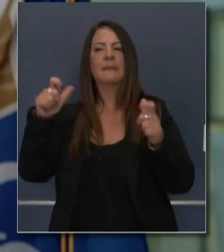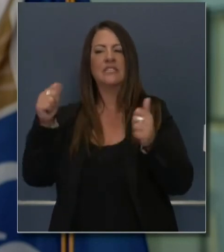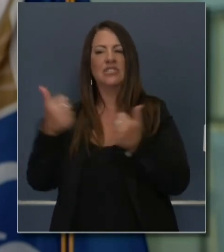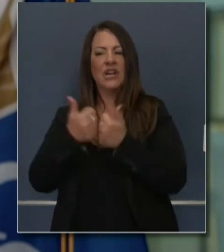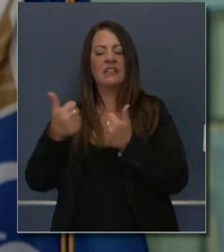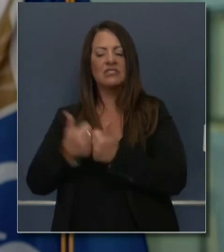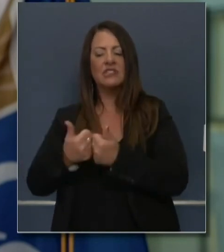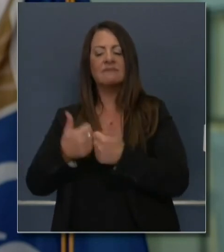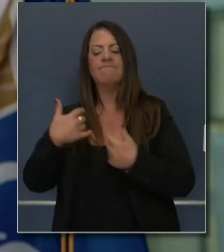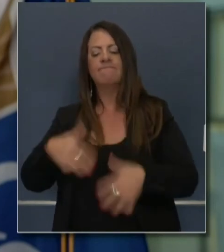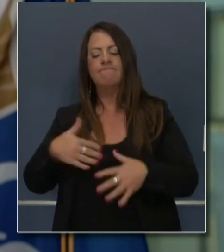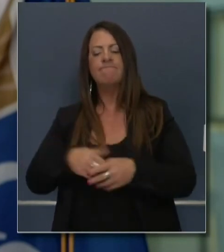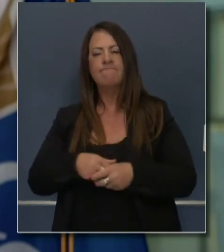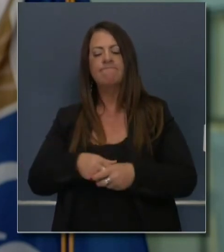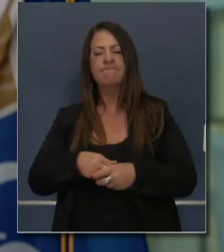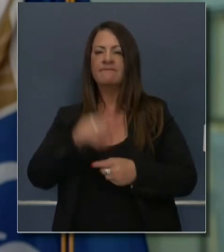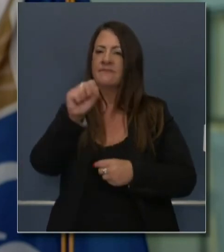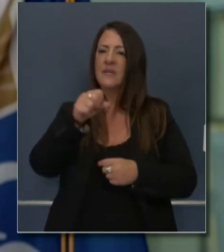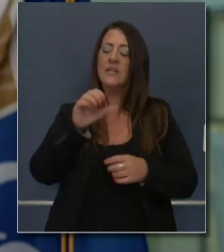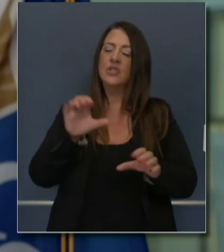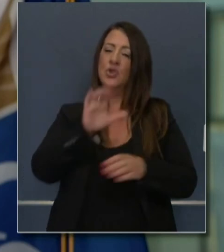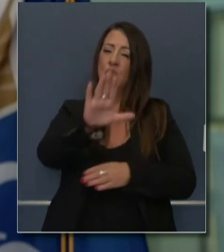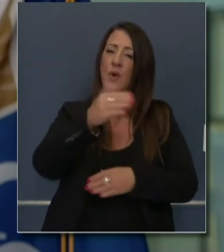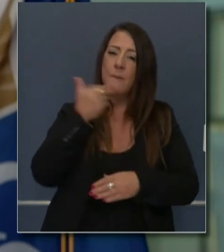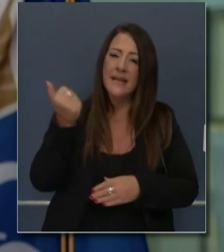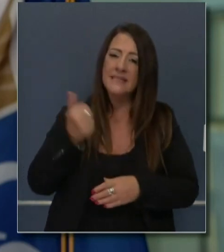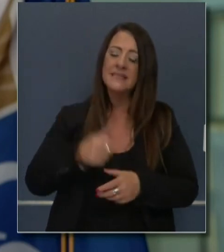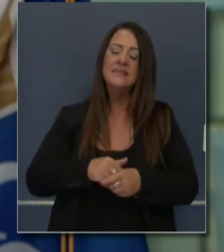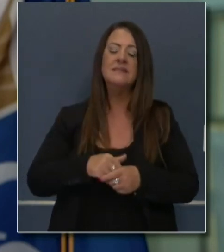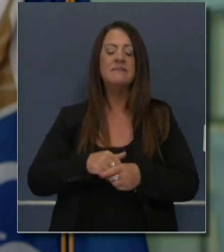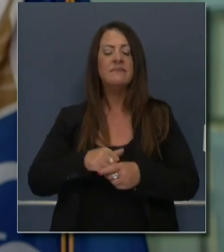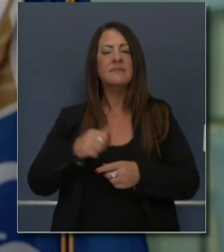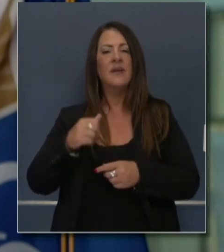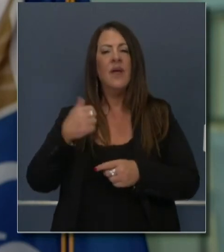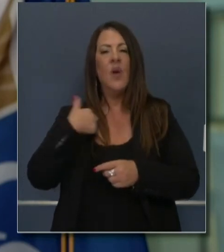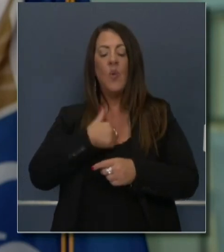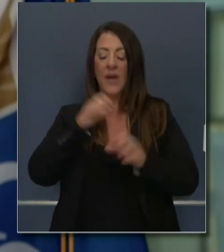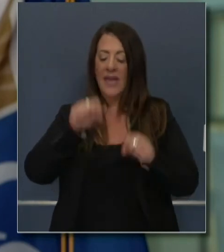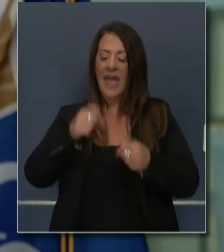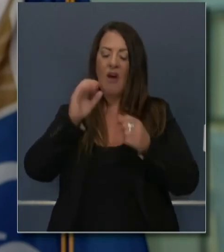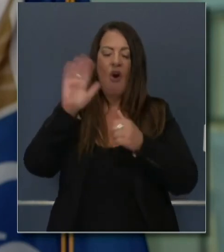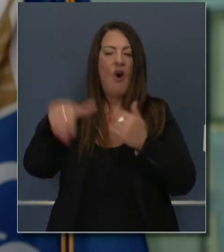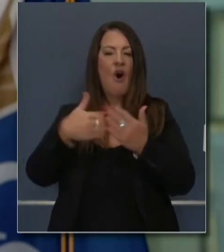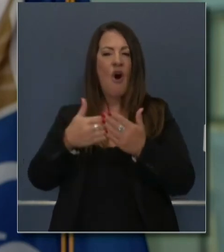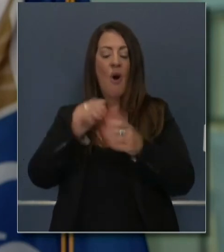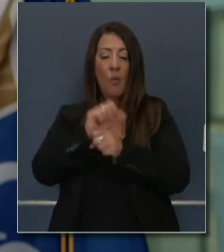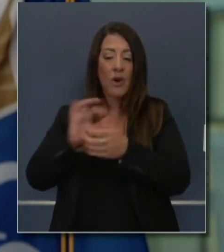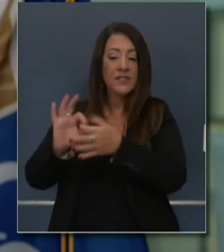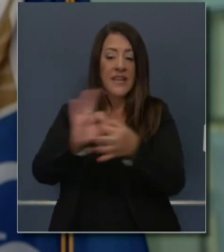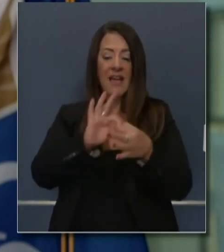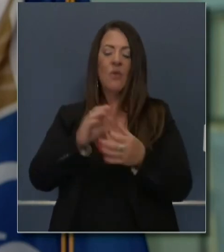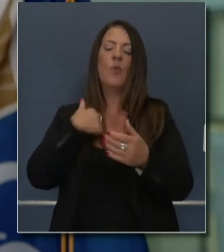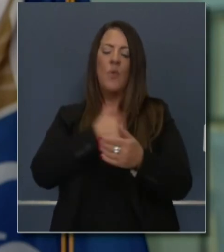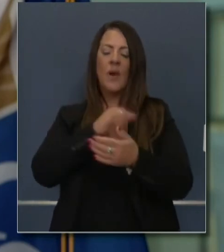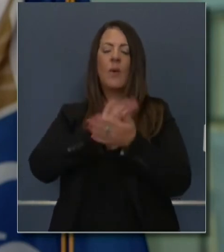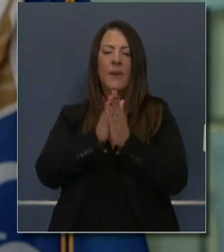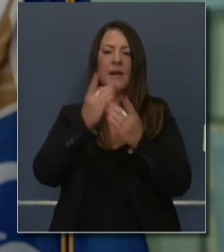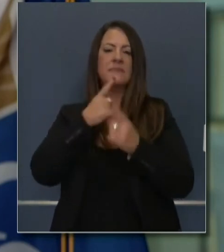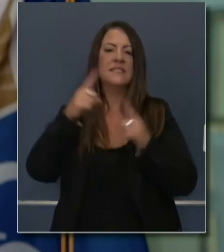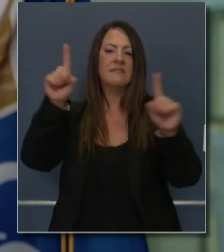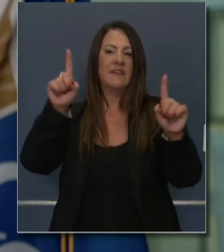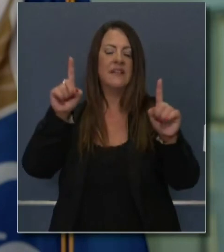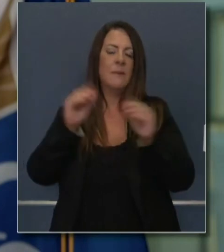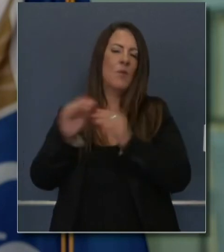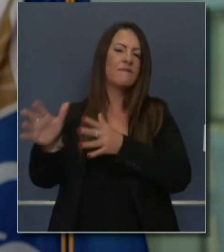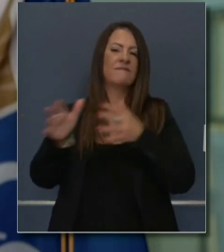than other parts of the state. But again, do your part. We will collectively come out the other end much more quickly, and certainly